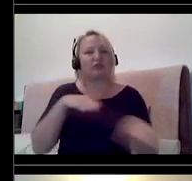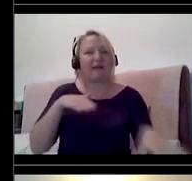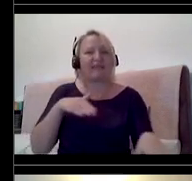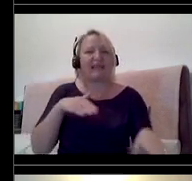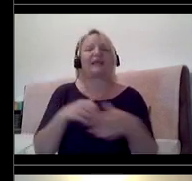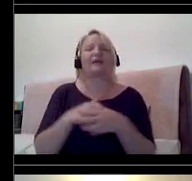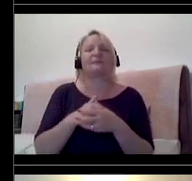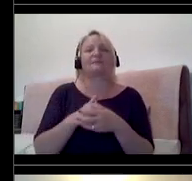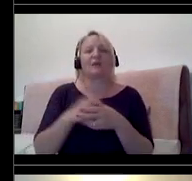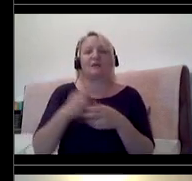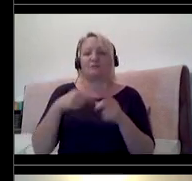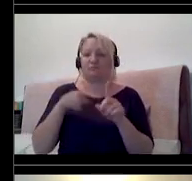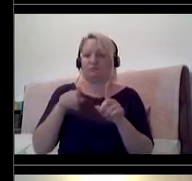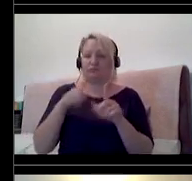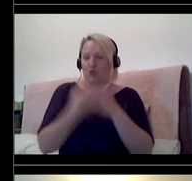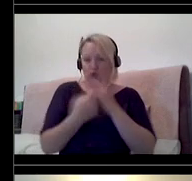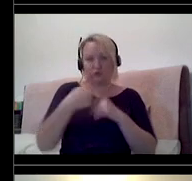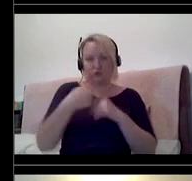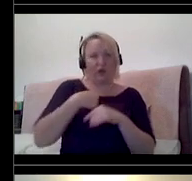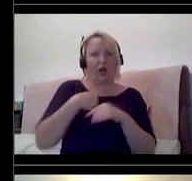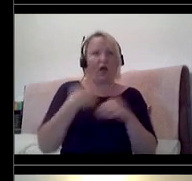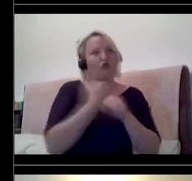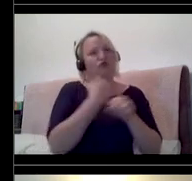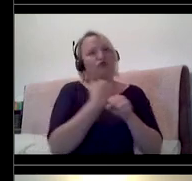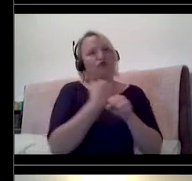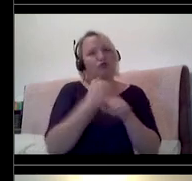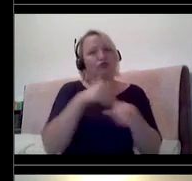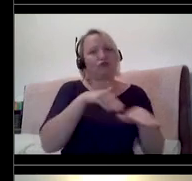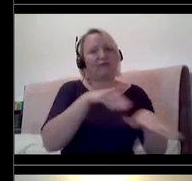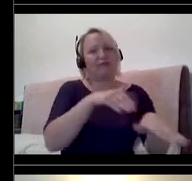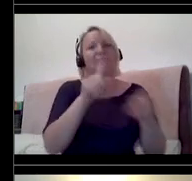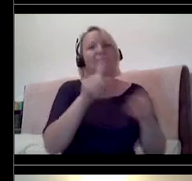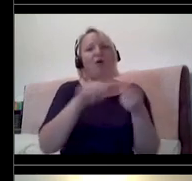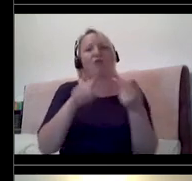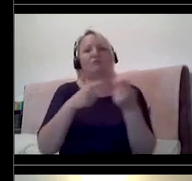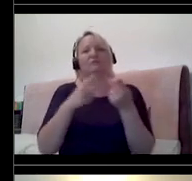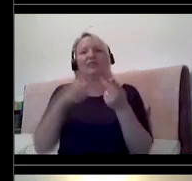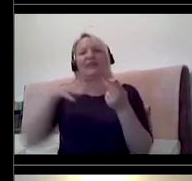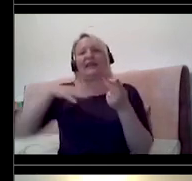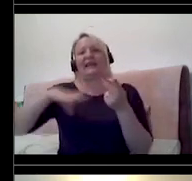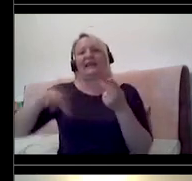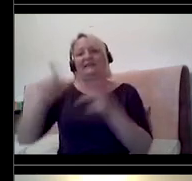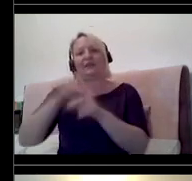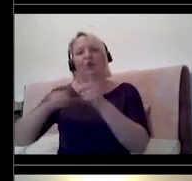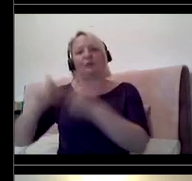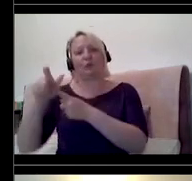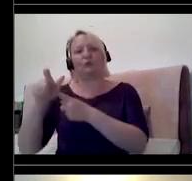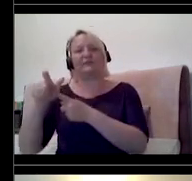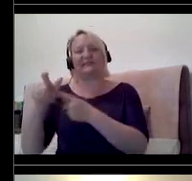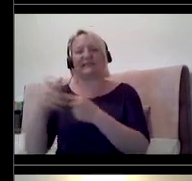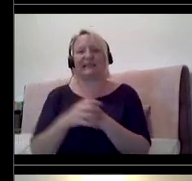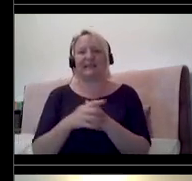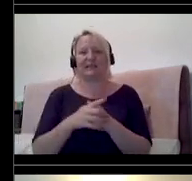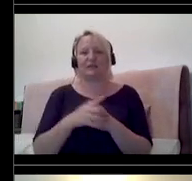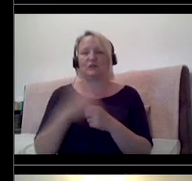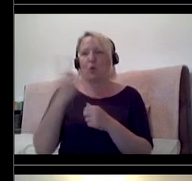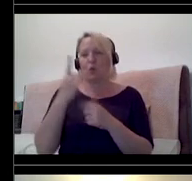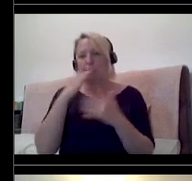traffic, but also the needs for the community who also need to travel around the area whilst we're